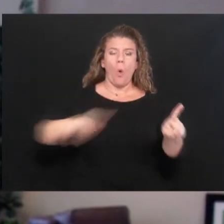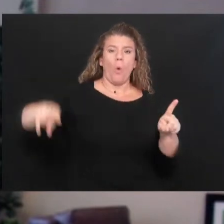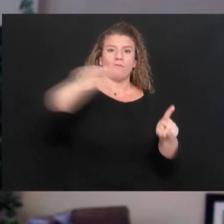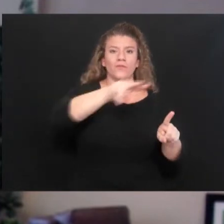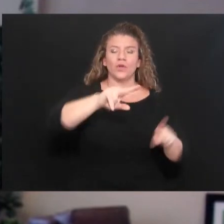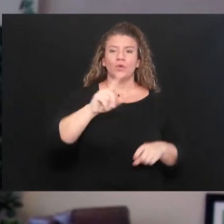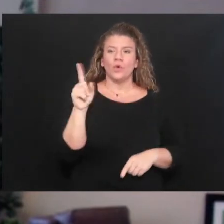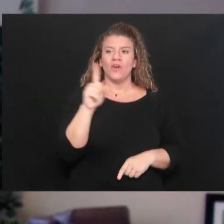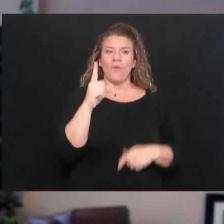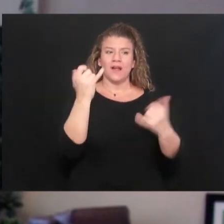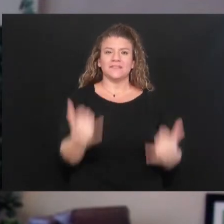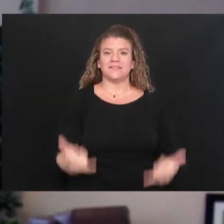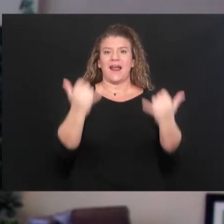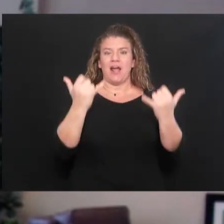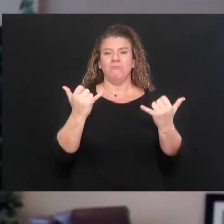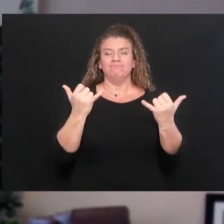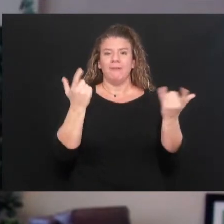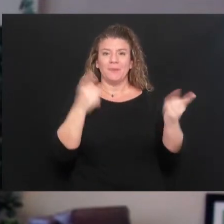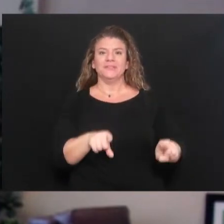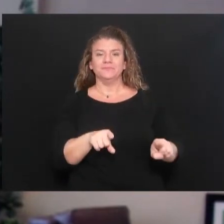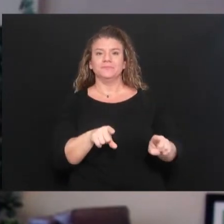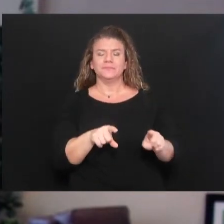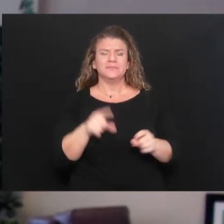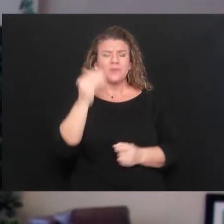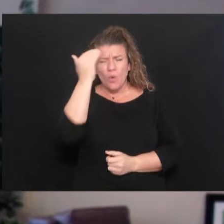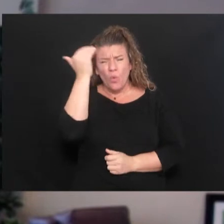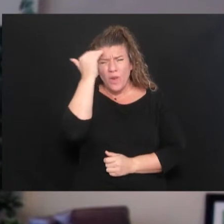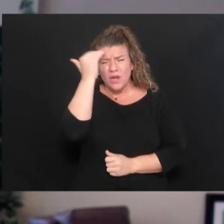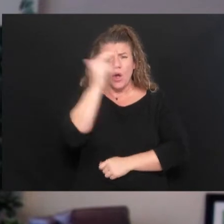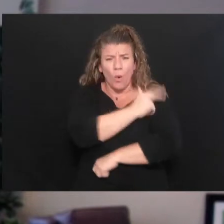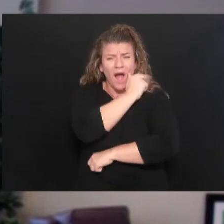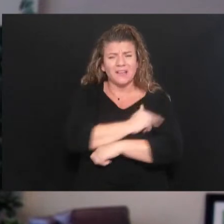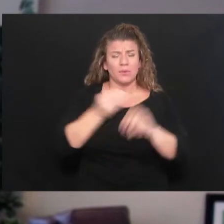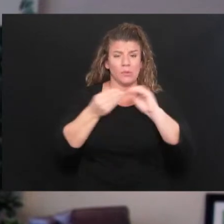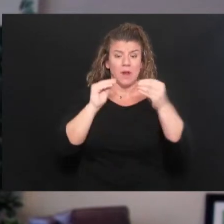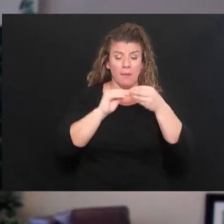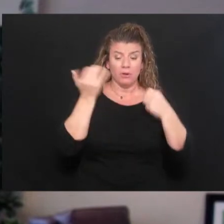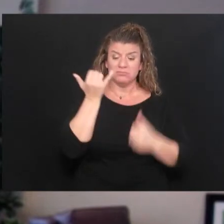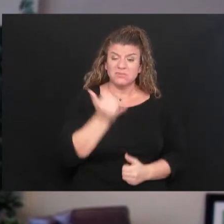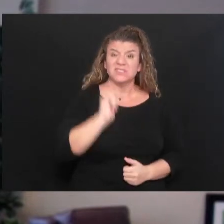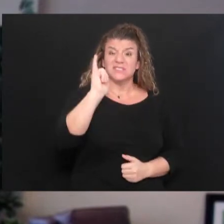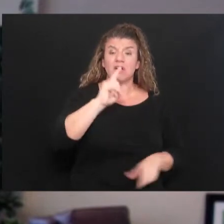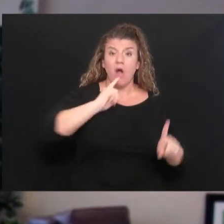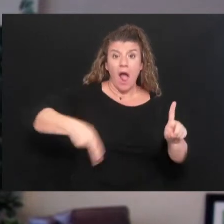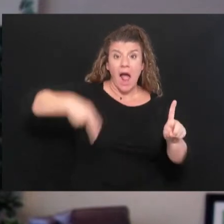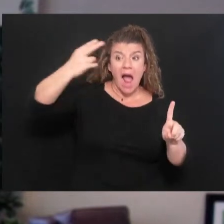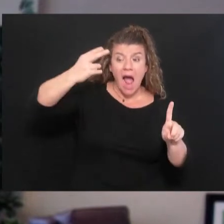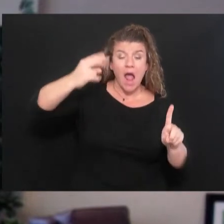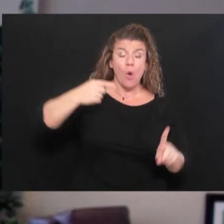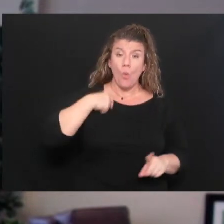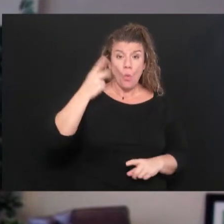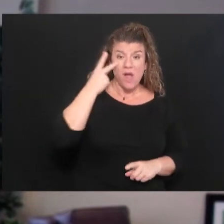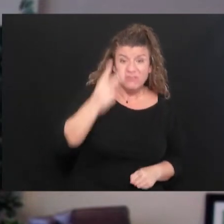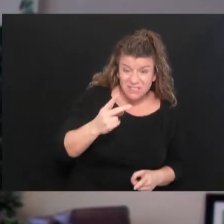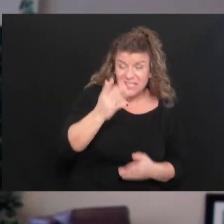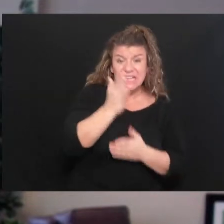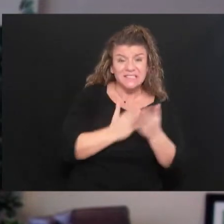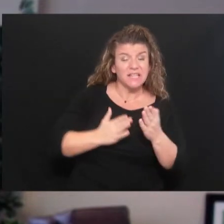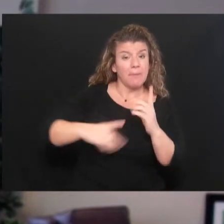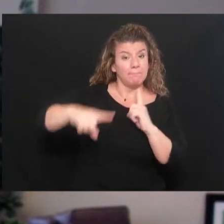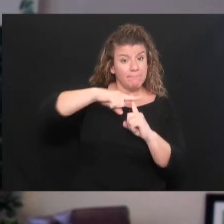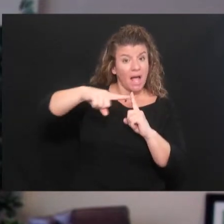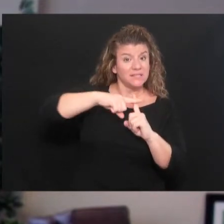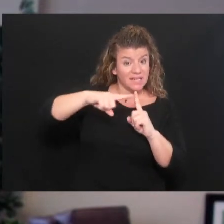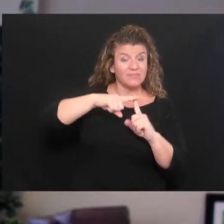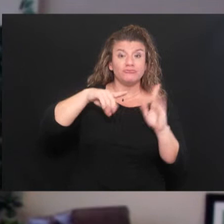are. Certainly, we know that hospital numbers are still high, although we have seen some positive trends. We